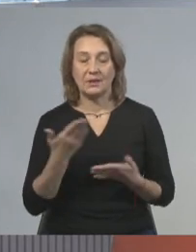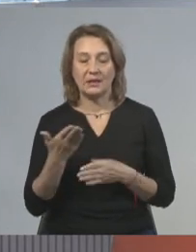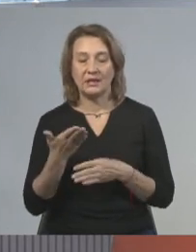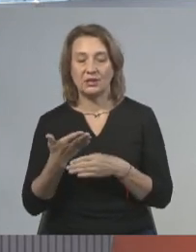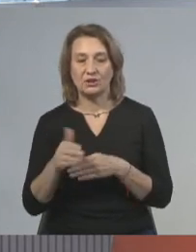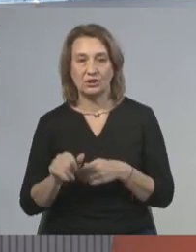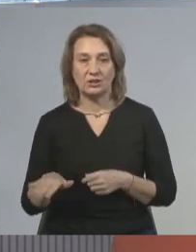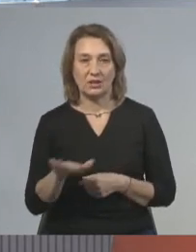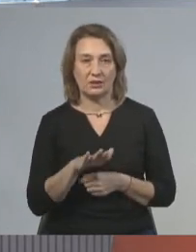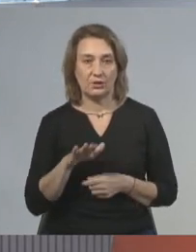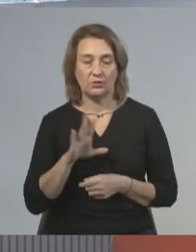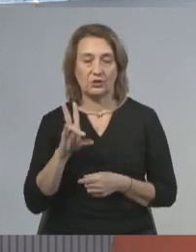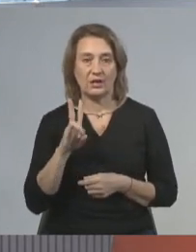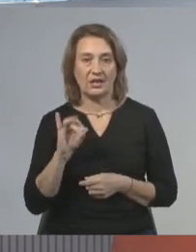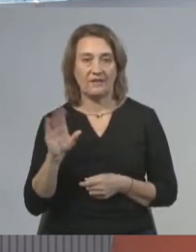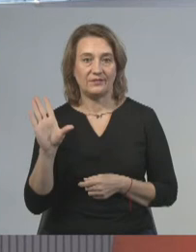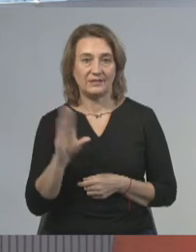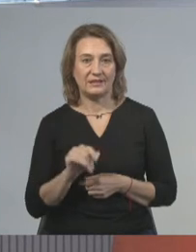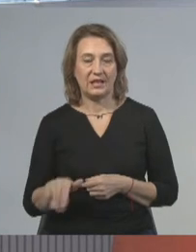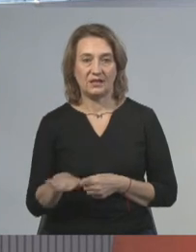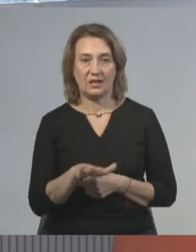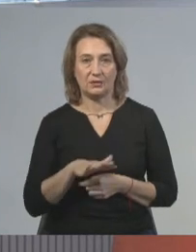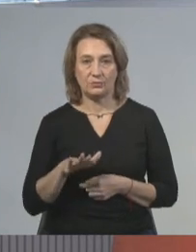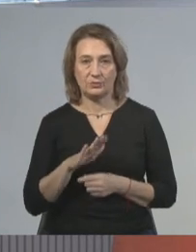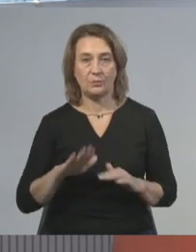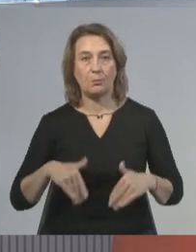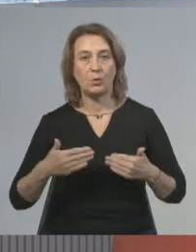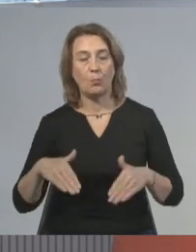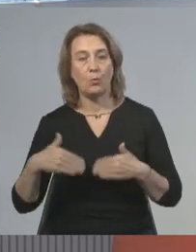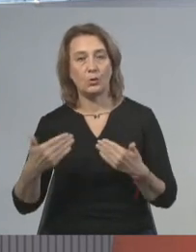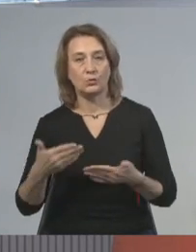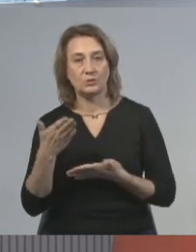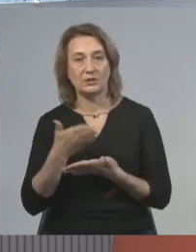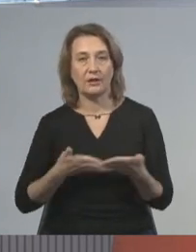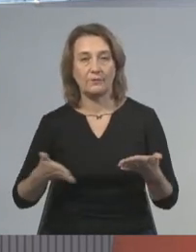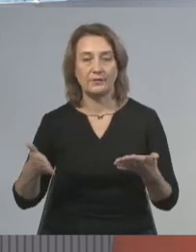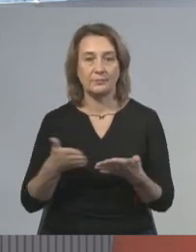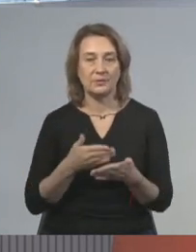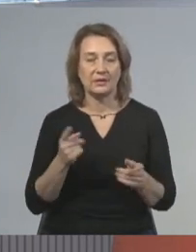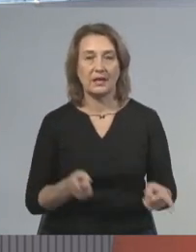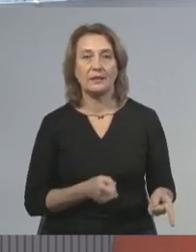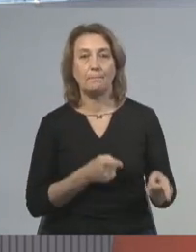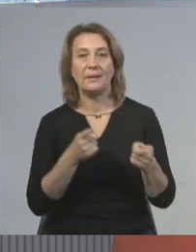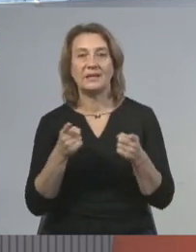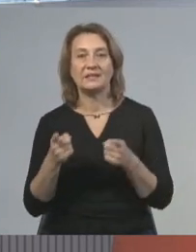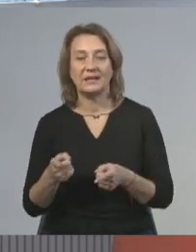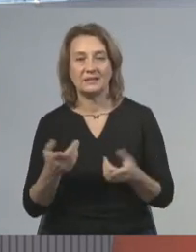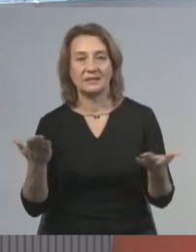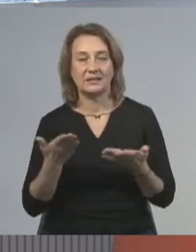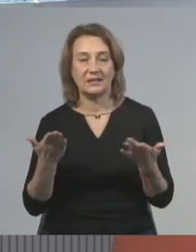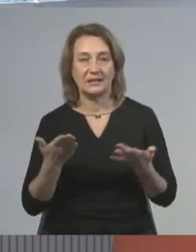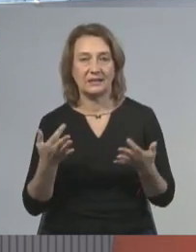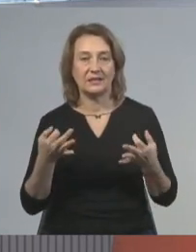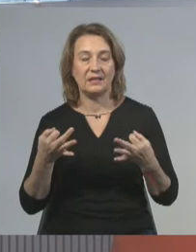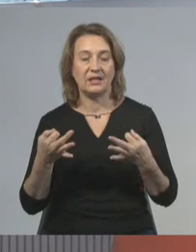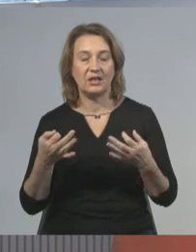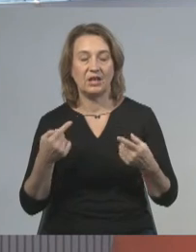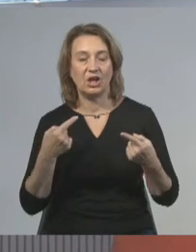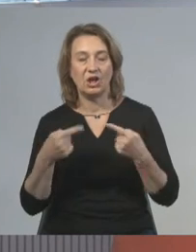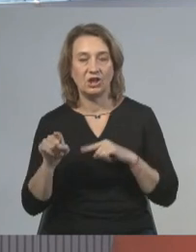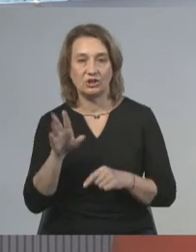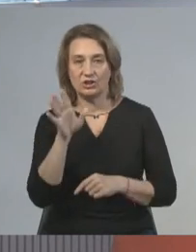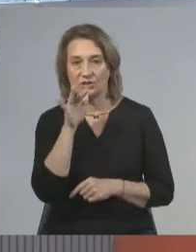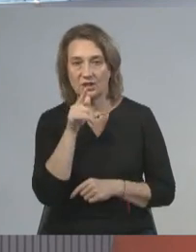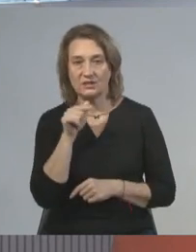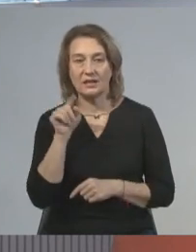due to some lockdown measures to be introduced that the elections